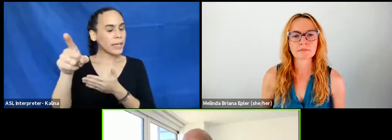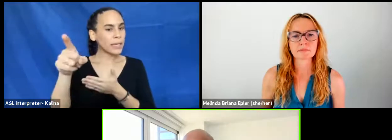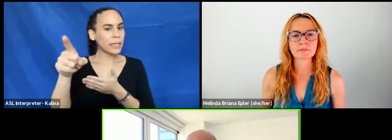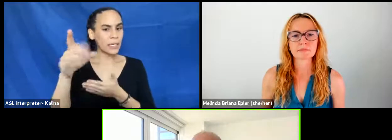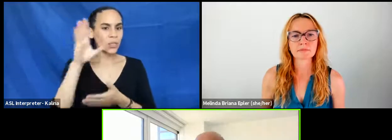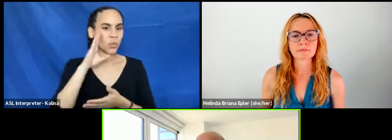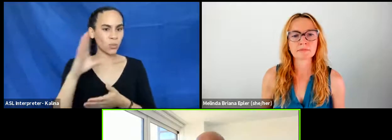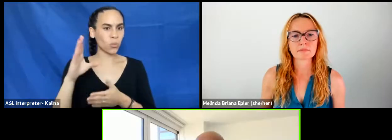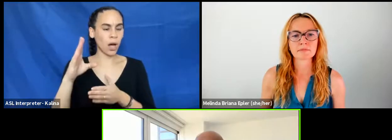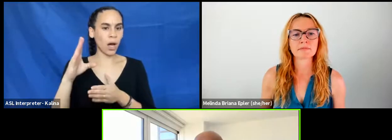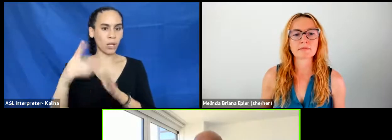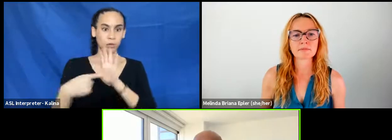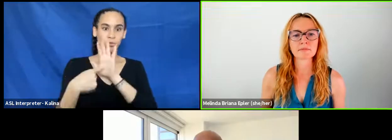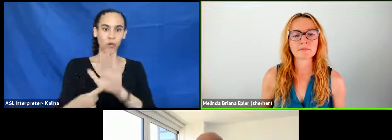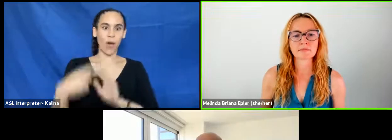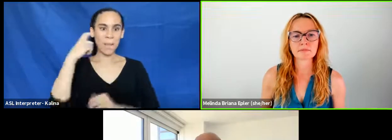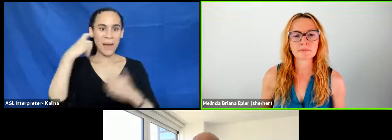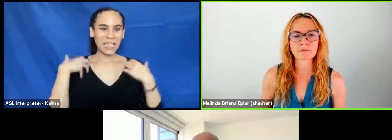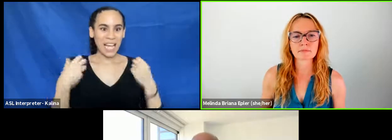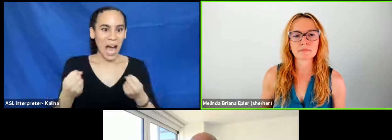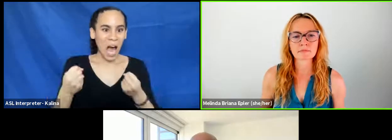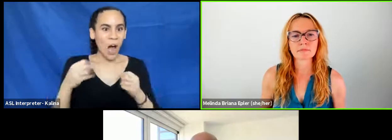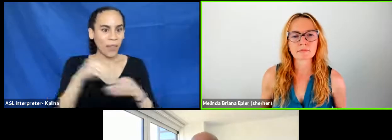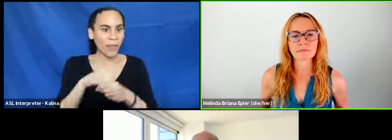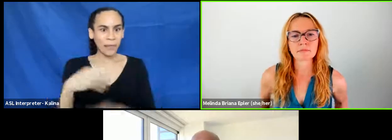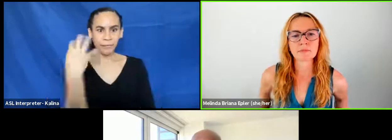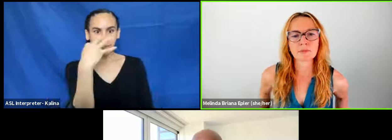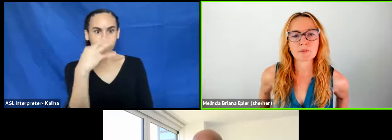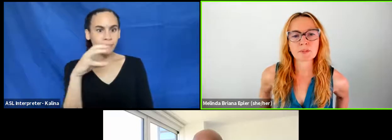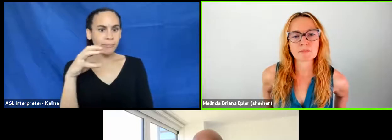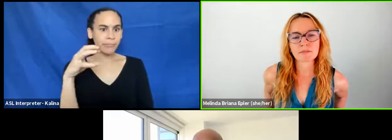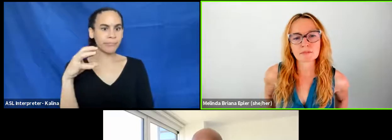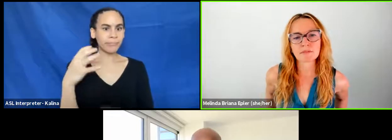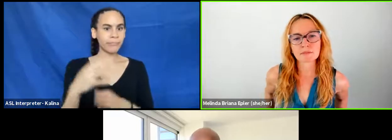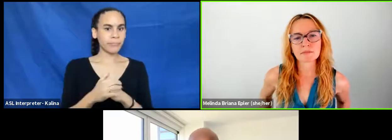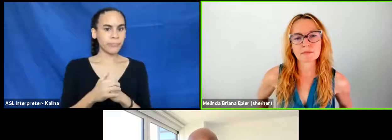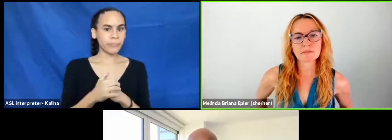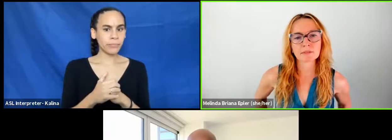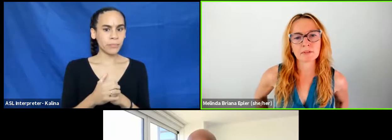within a psych ward, with the